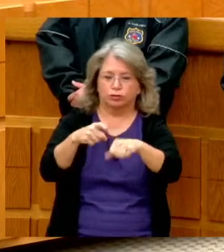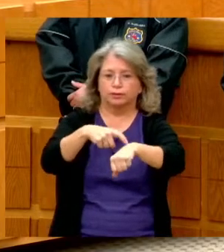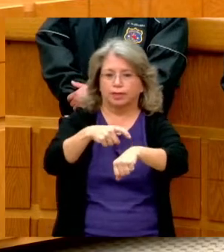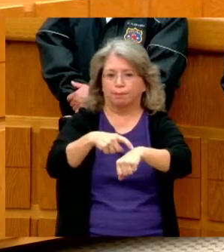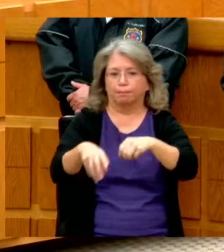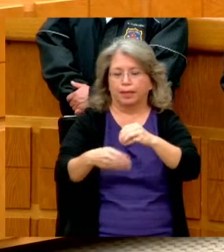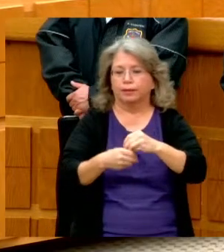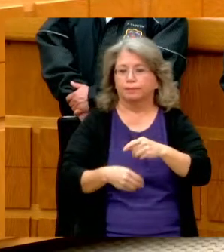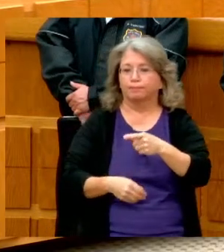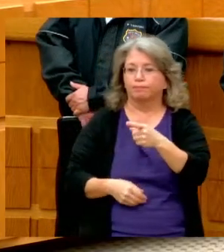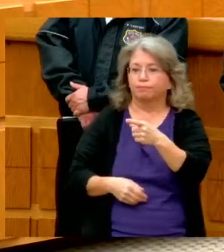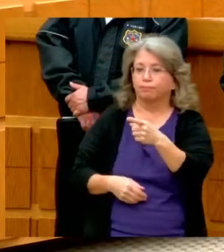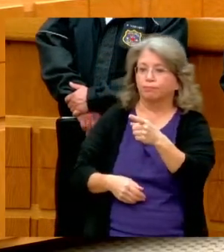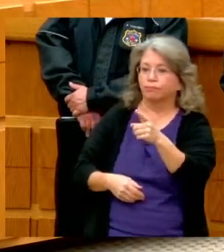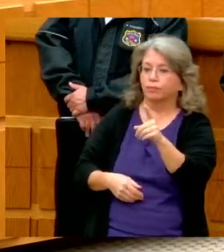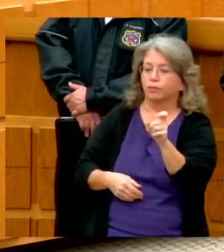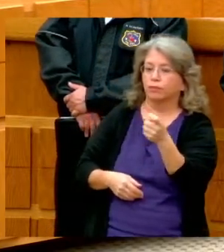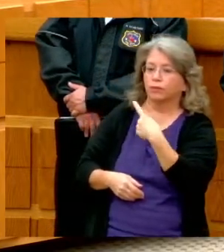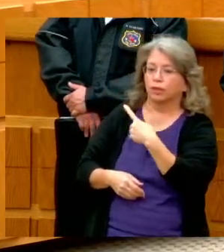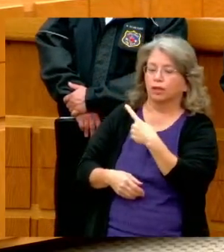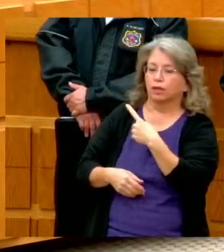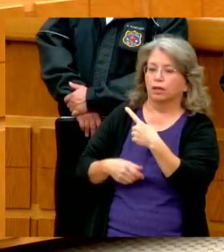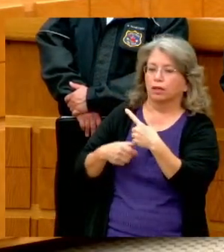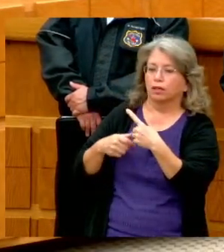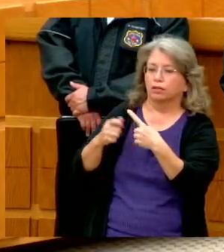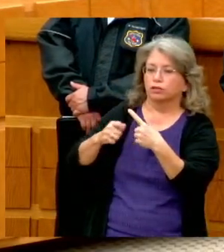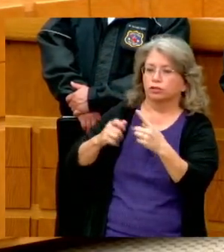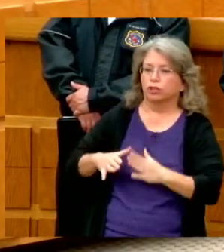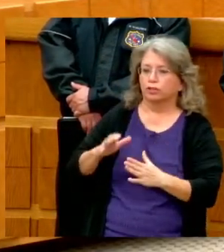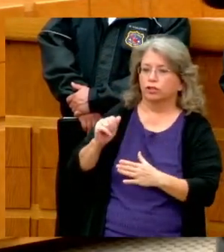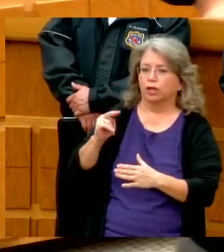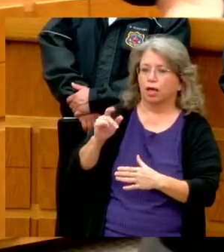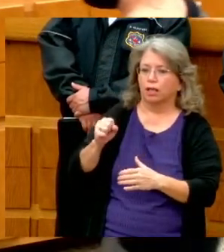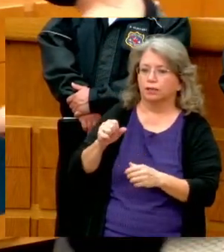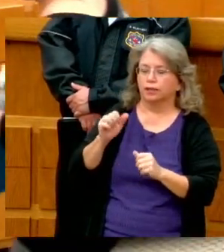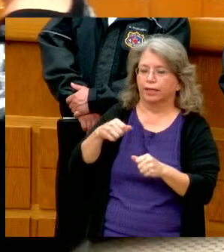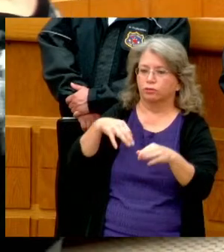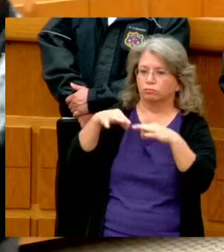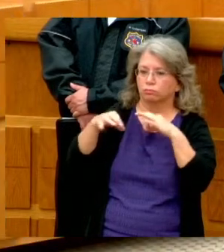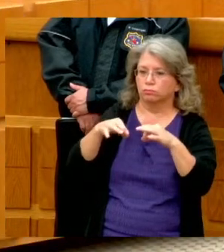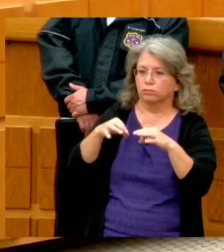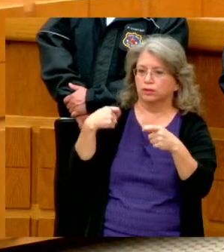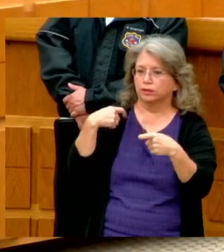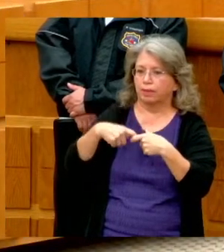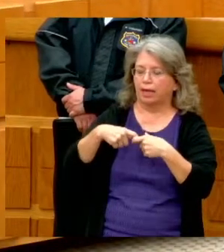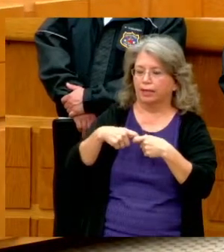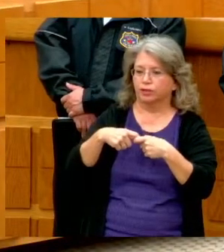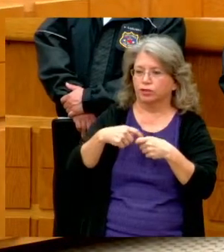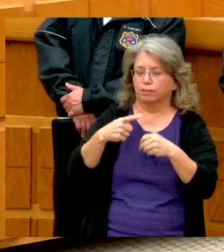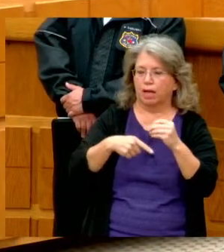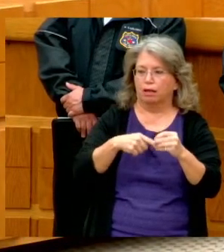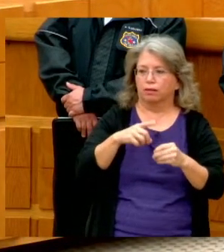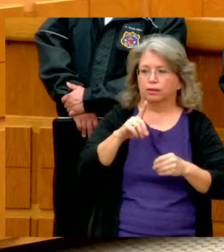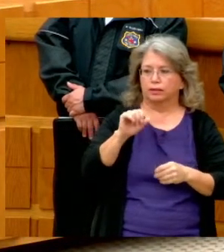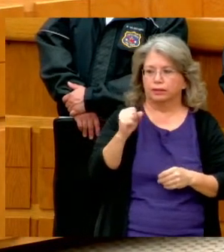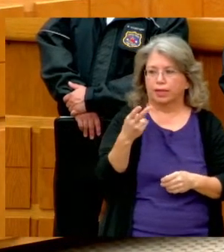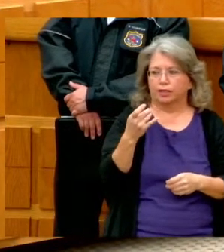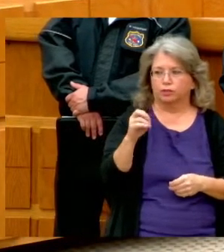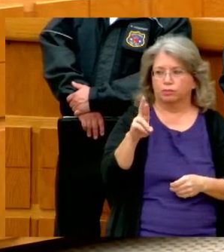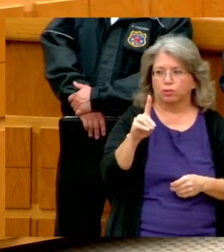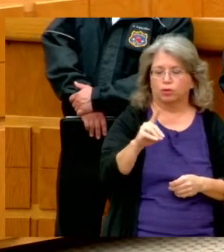Pues Canales, ¿podría expandir un poco en el sistema del dashboard para la comunidad hispana? Sí.